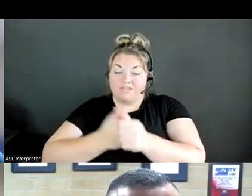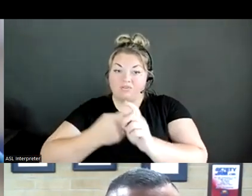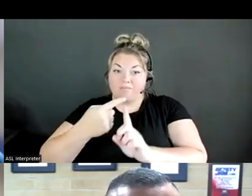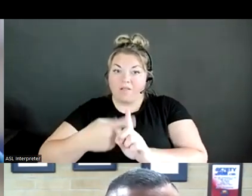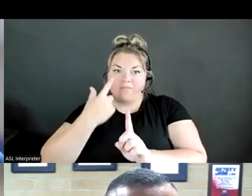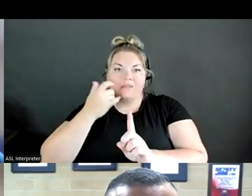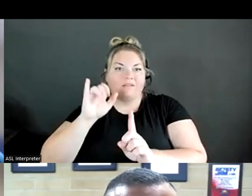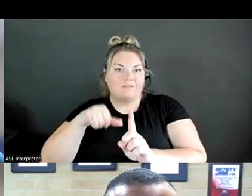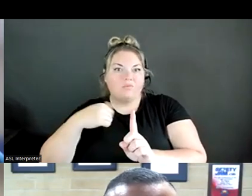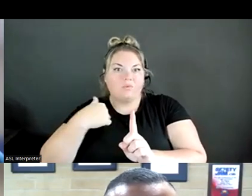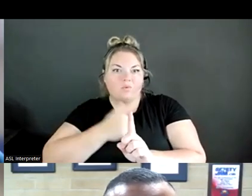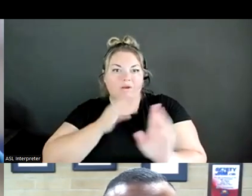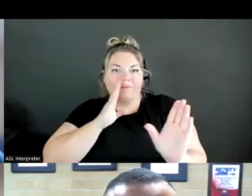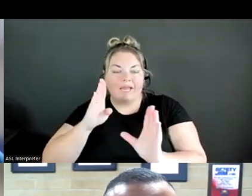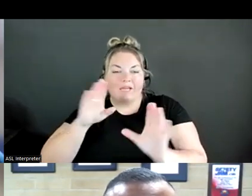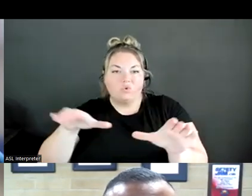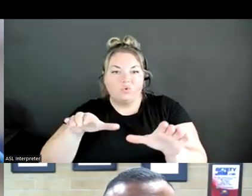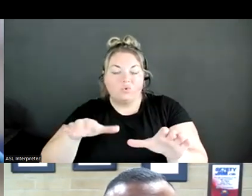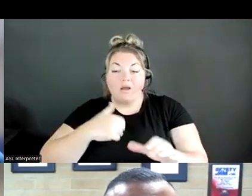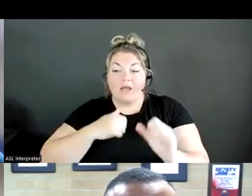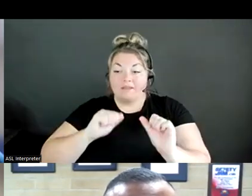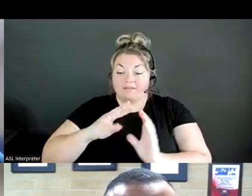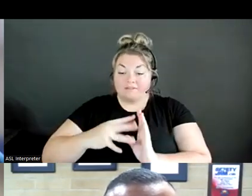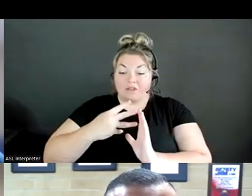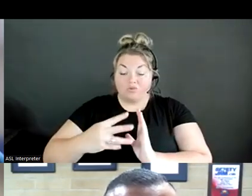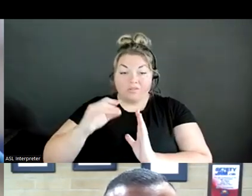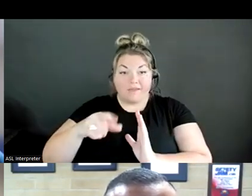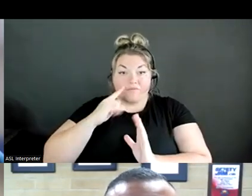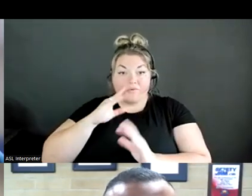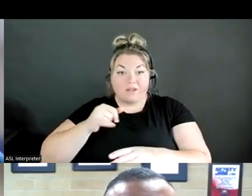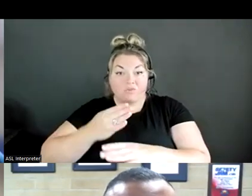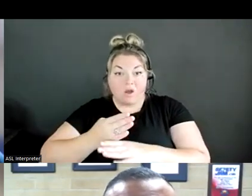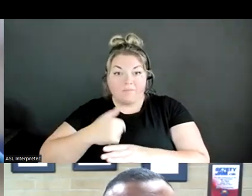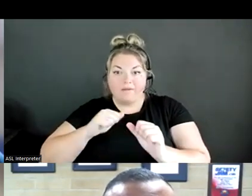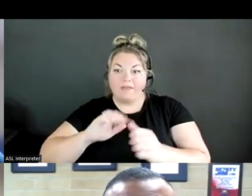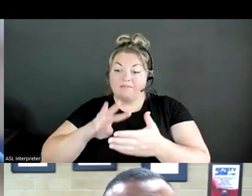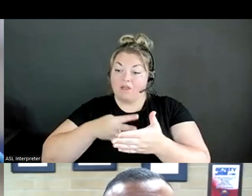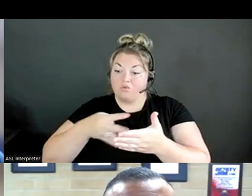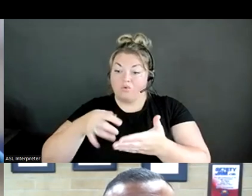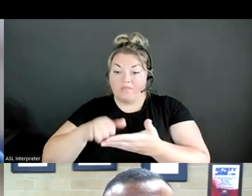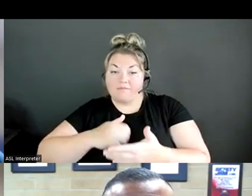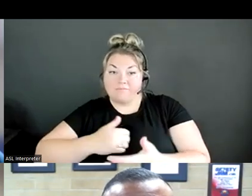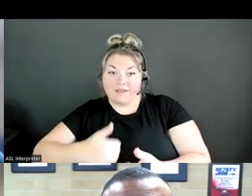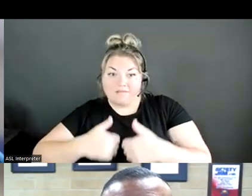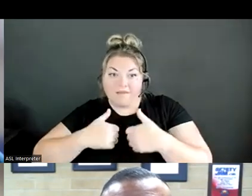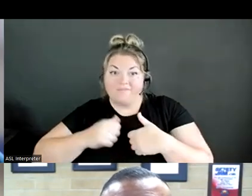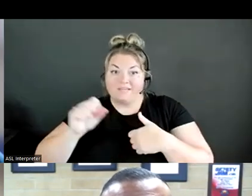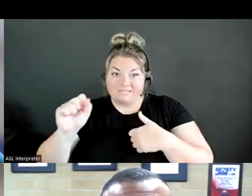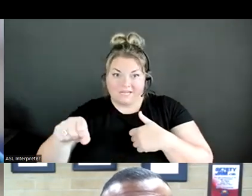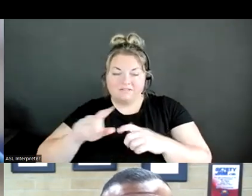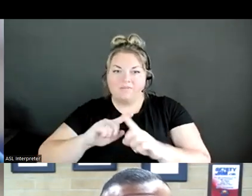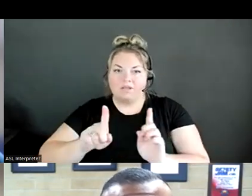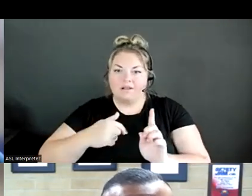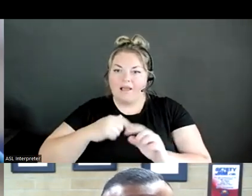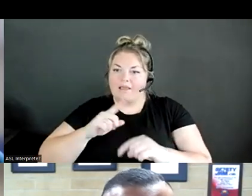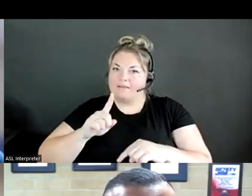that's what we were planning on doing. I can schedule that into my job. Like, I can schedule that into my life, but I